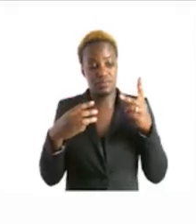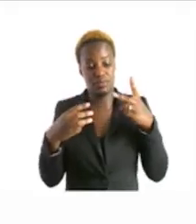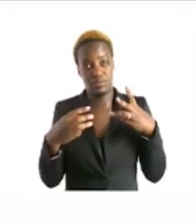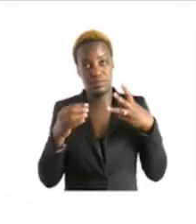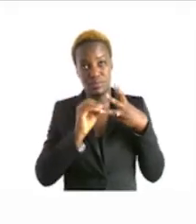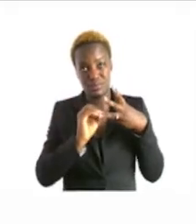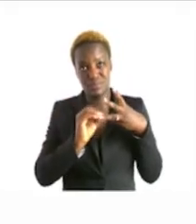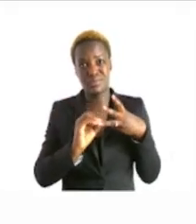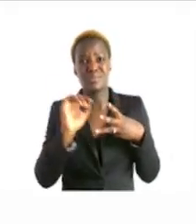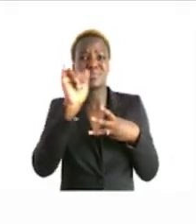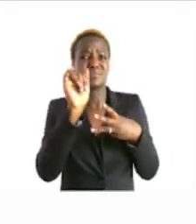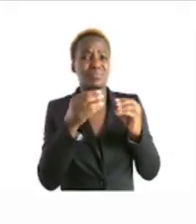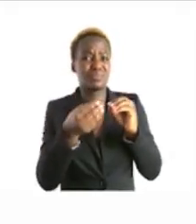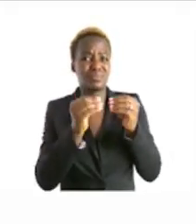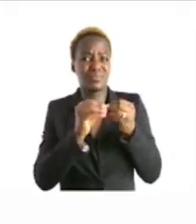be there